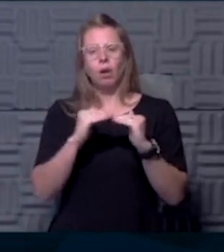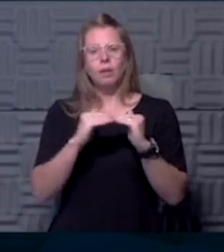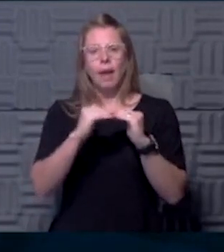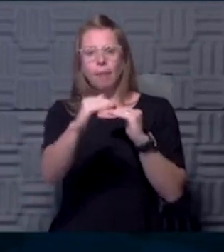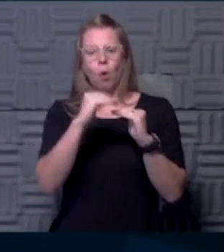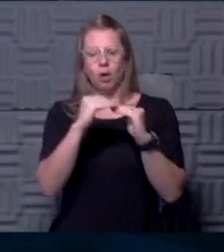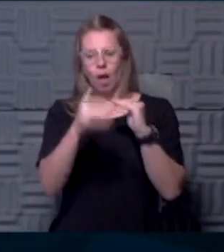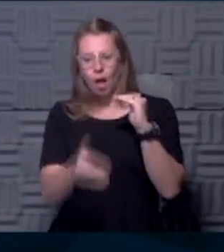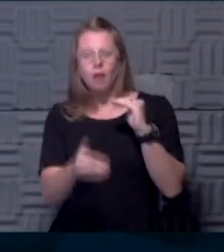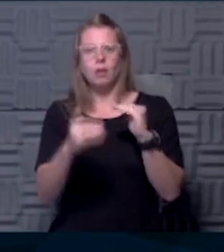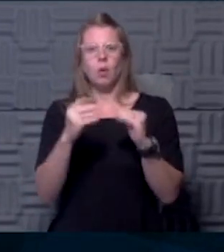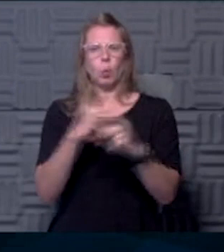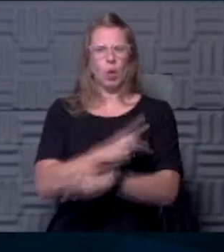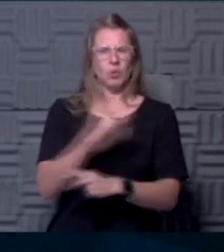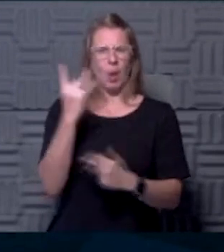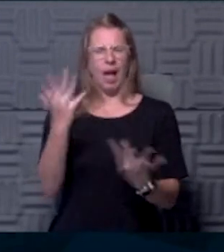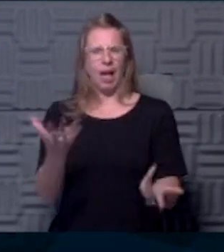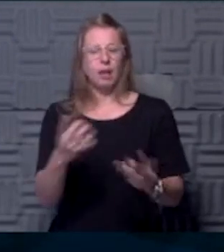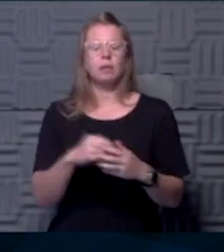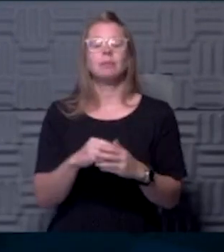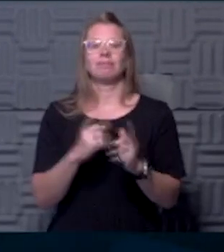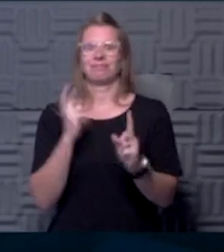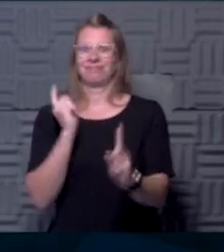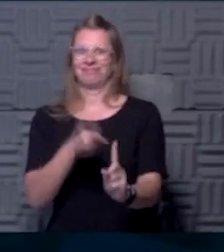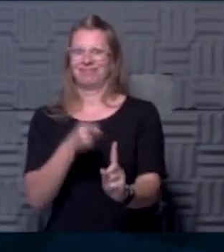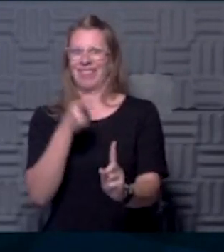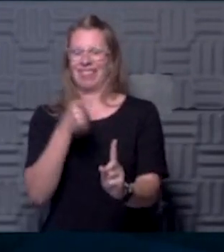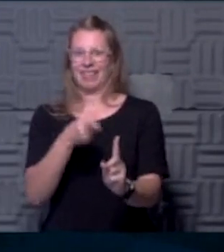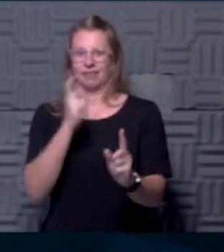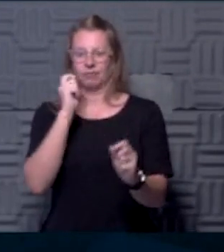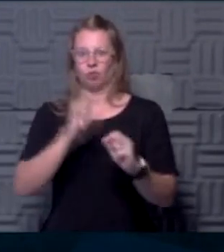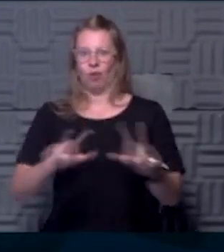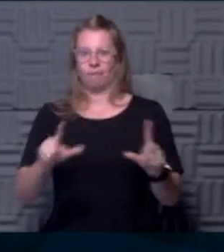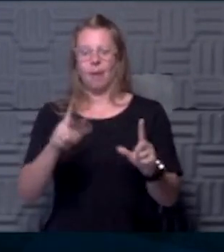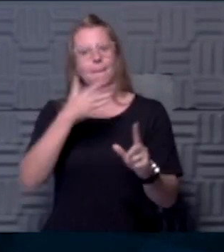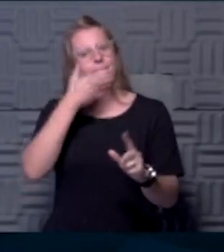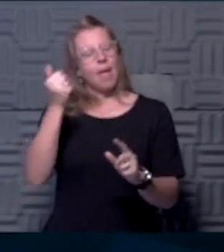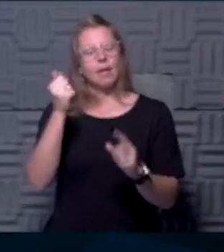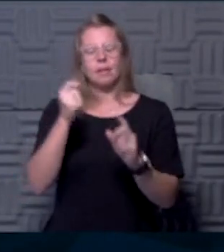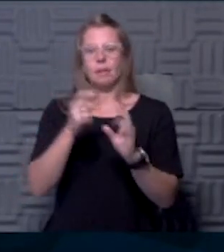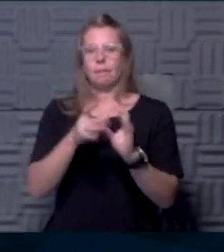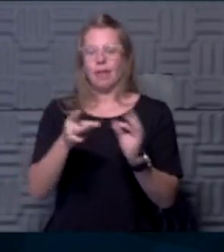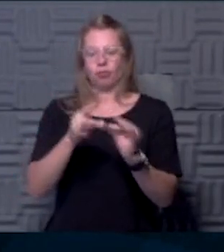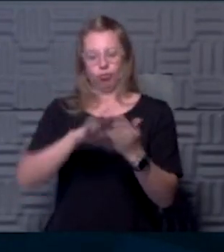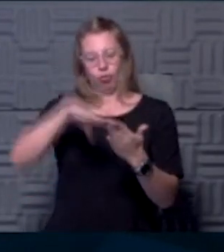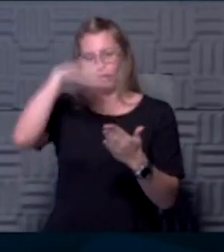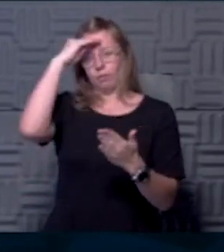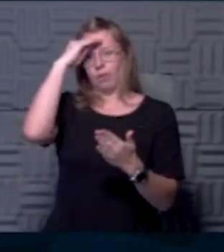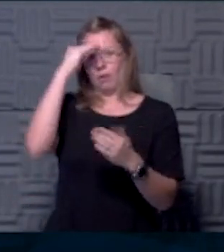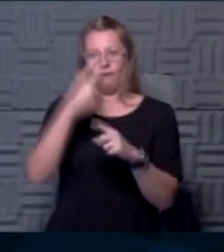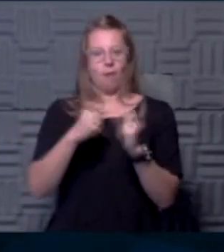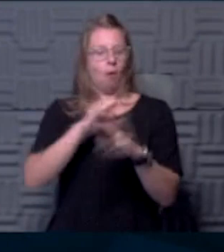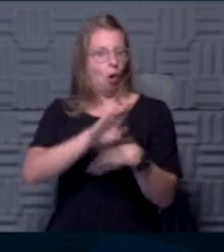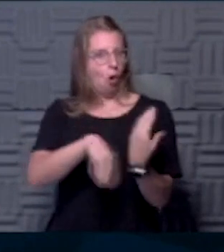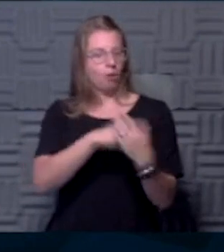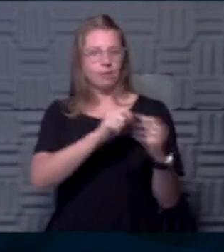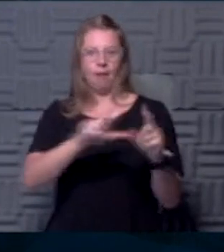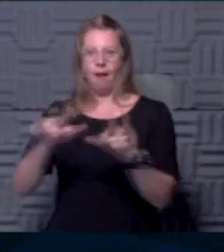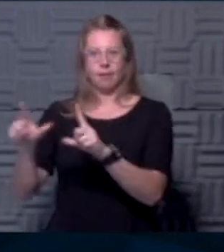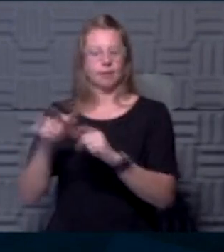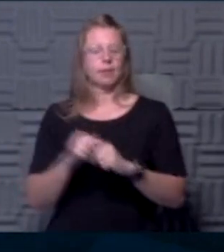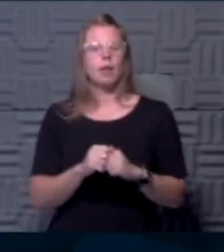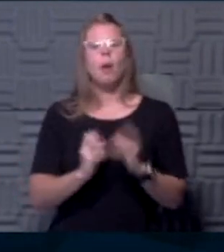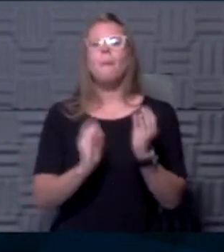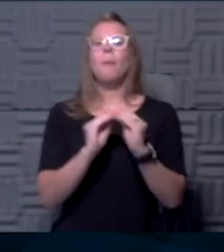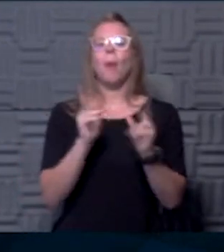tell us it's getting worse? Here's the reason, right? Right here. Probably the best message for everyone to take home from the entire deck of slides is that more